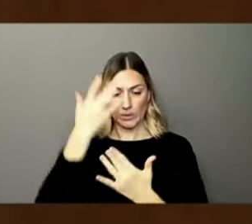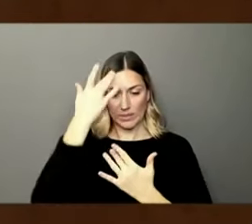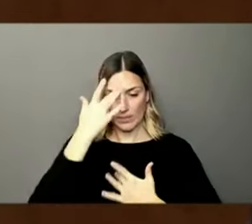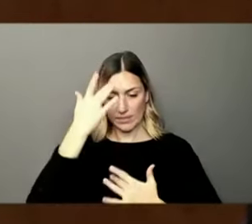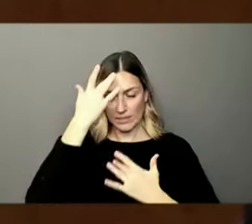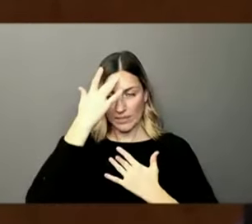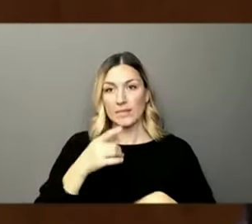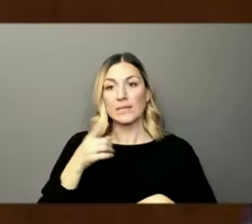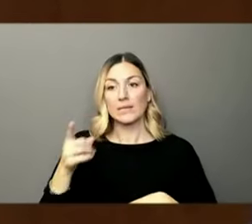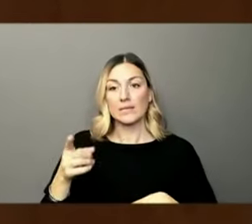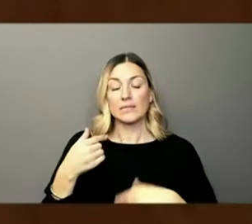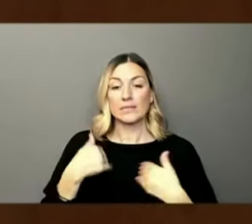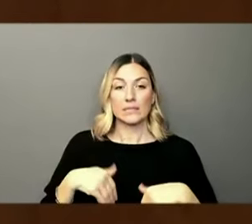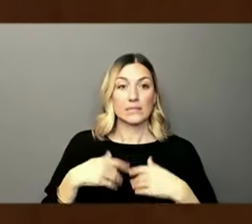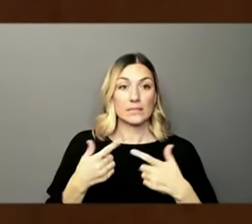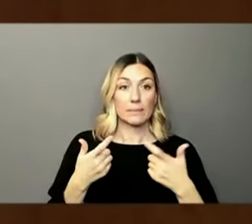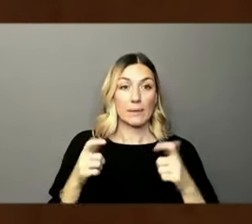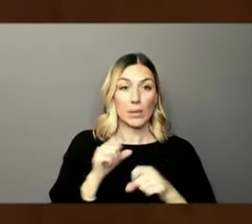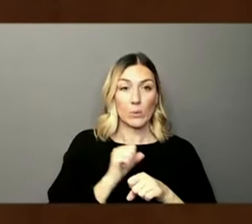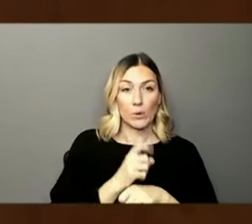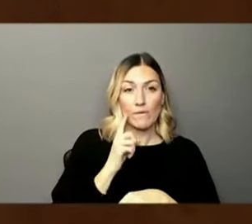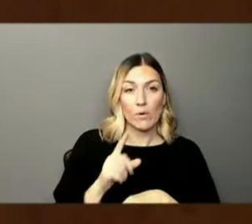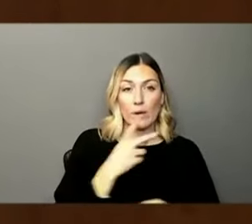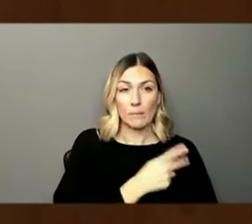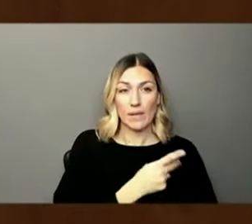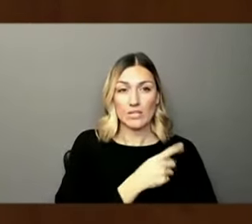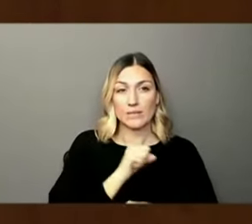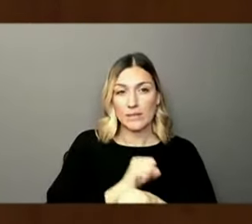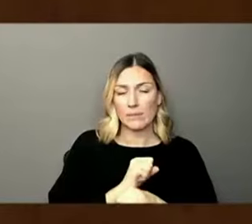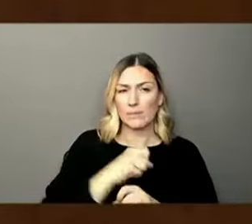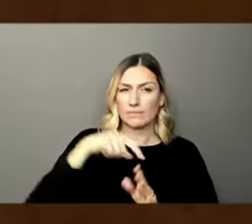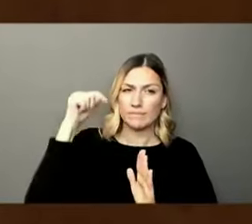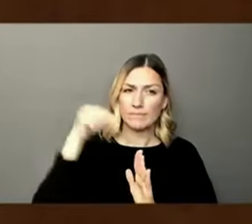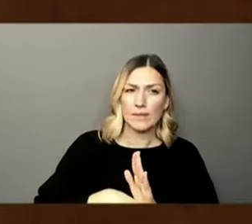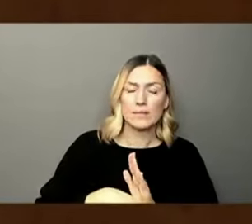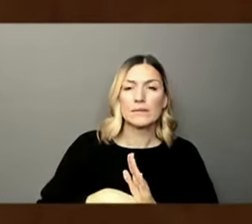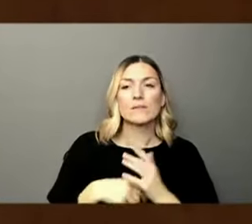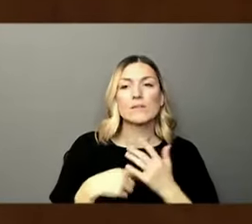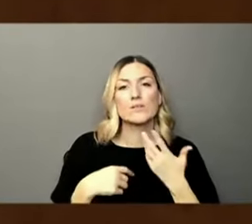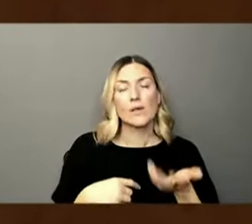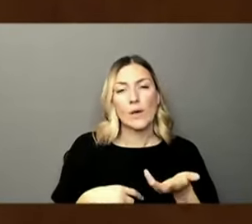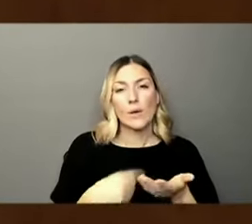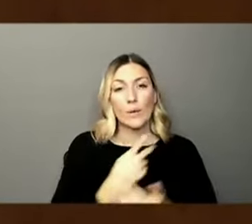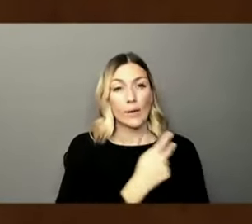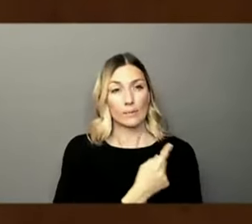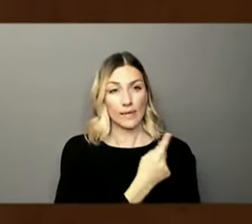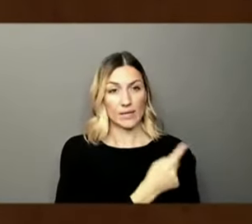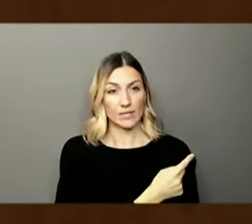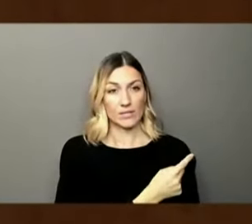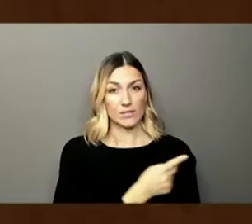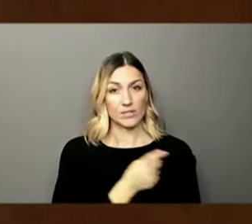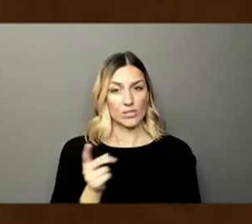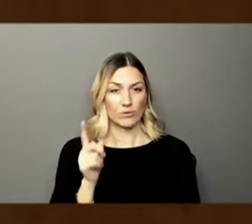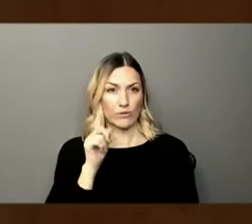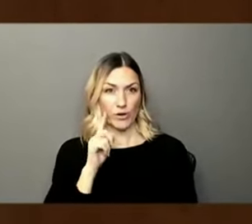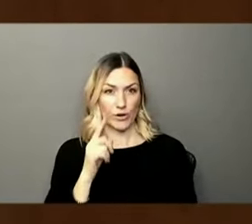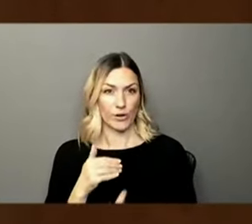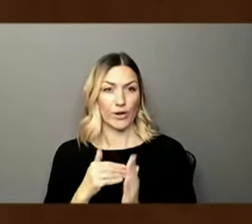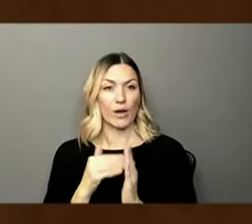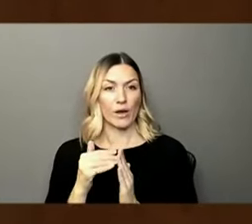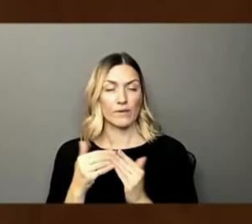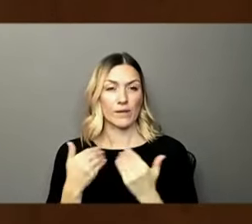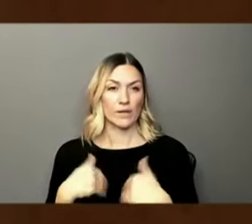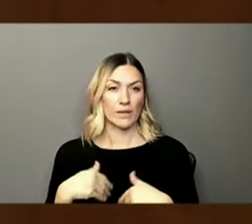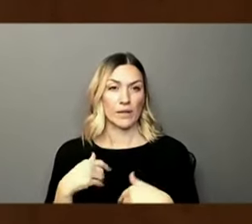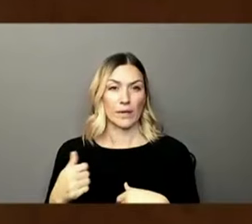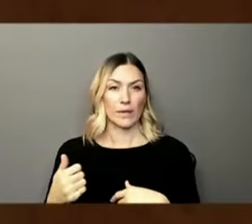an extensive workup for these patients and labor intensive. So these patients, as you've already heard, are oftentimes passed back and